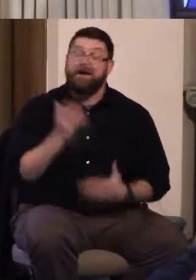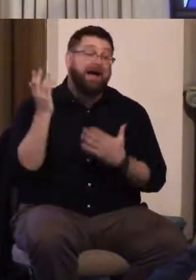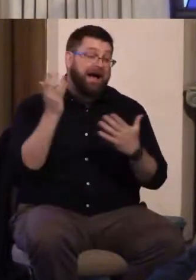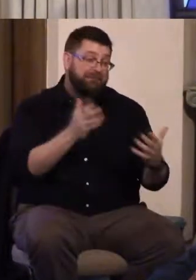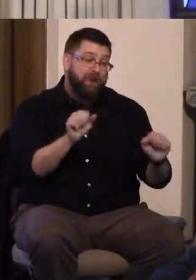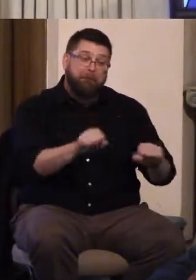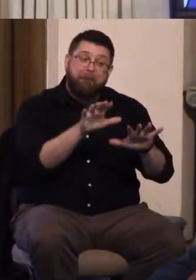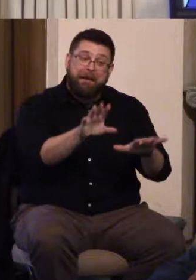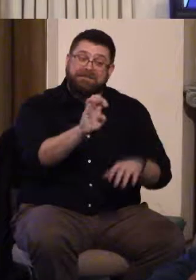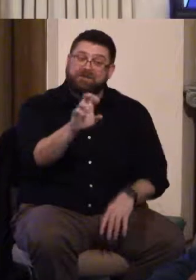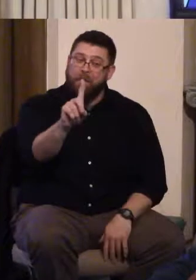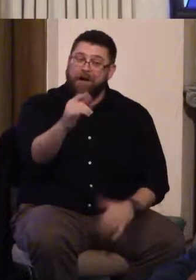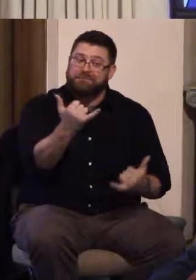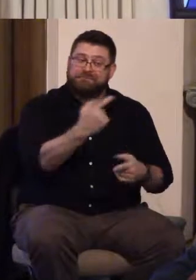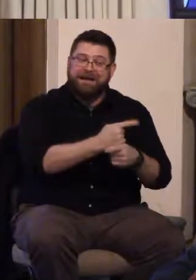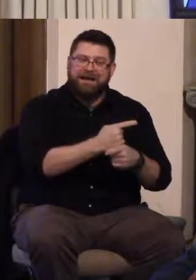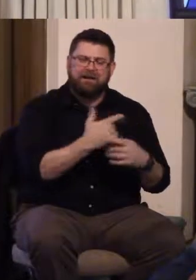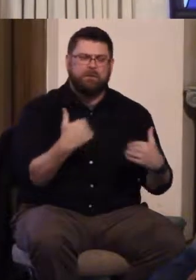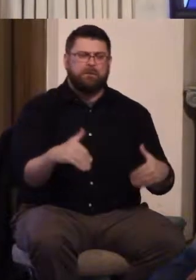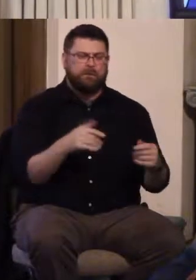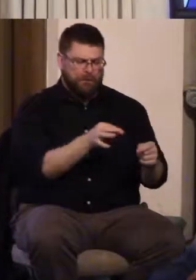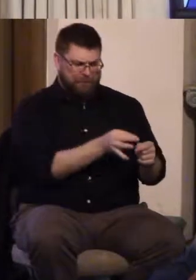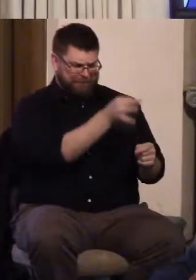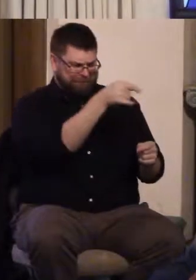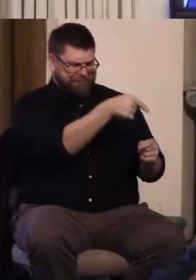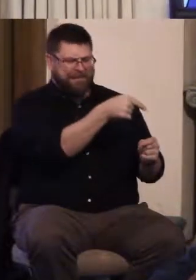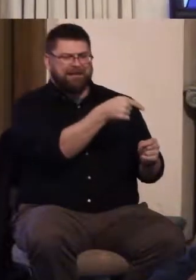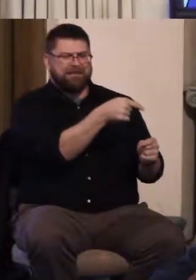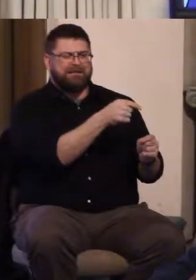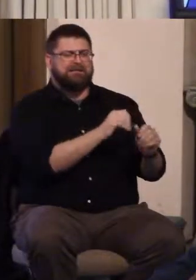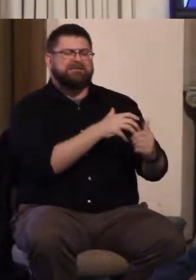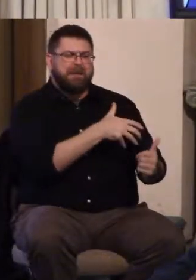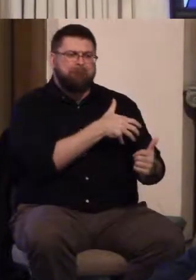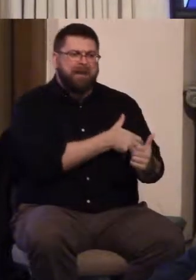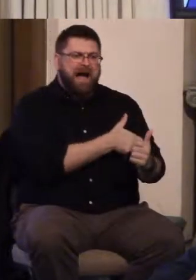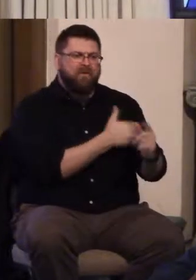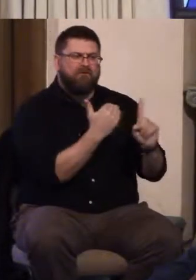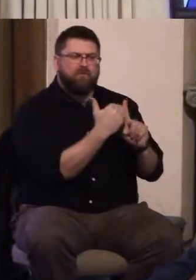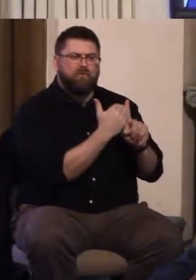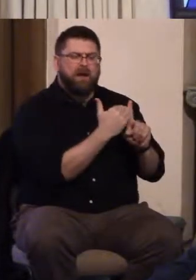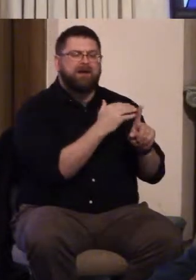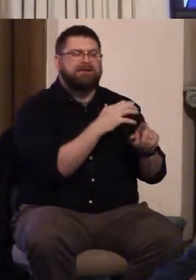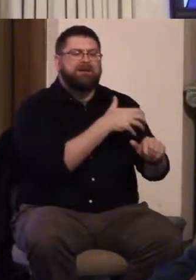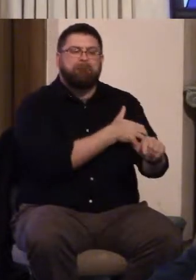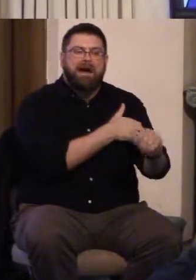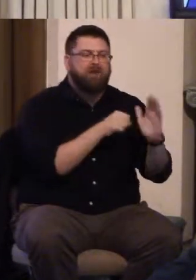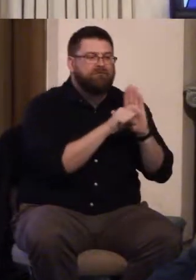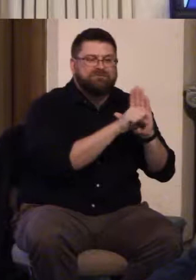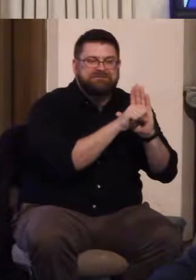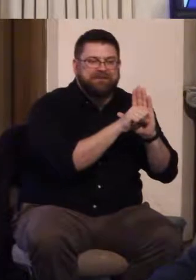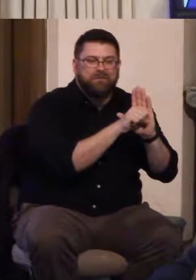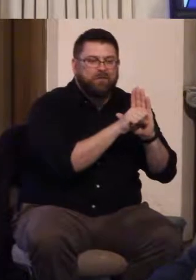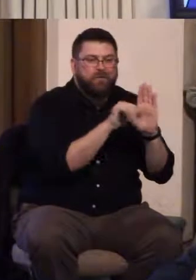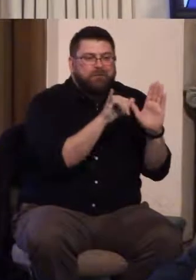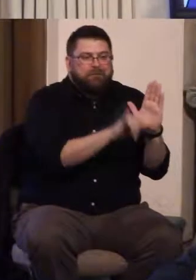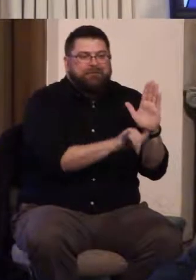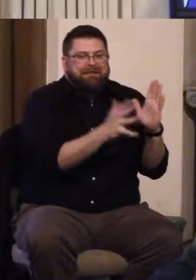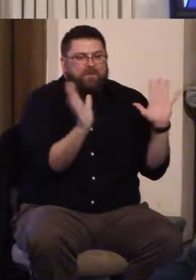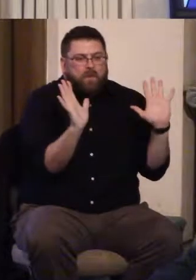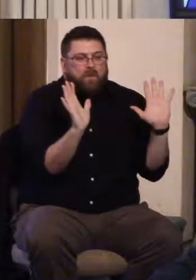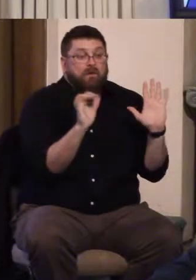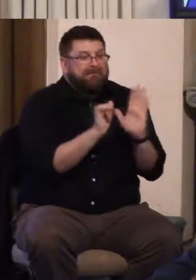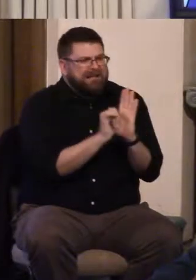I brought my magic wand because it's such a powerful reminder, a powerful symbol. That's all. That's all we